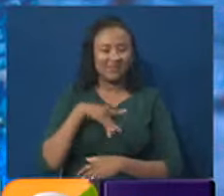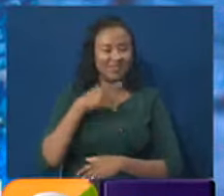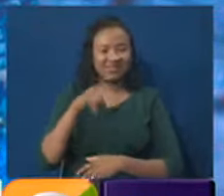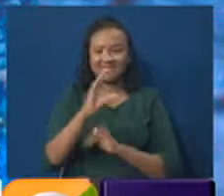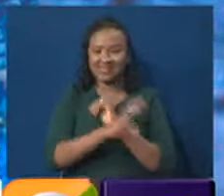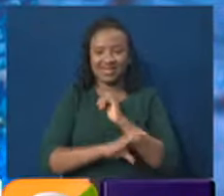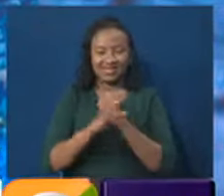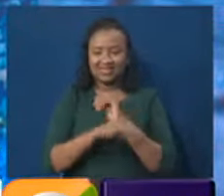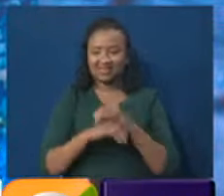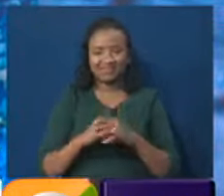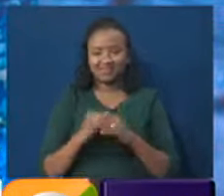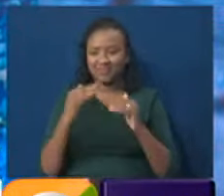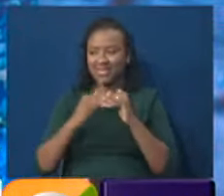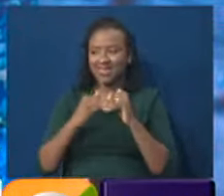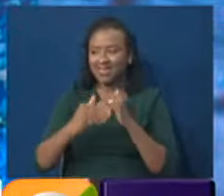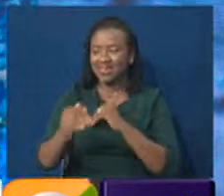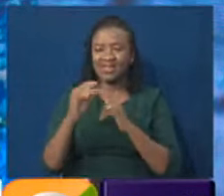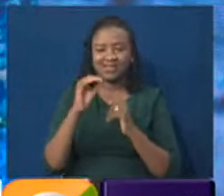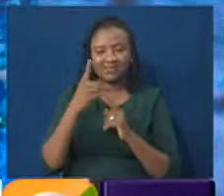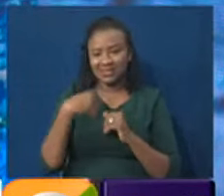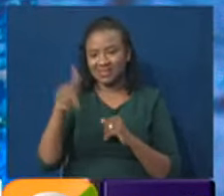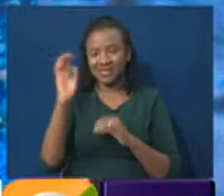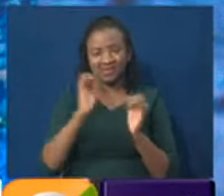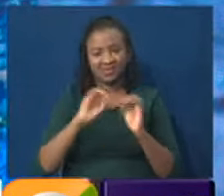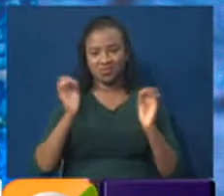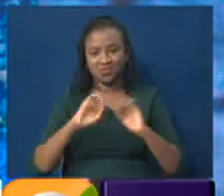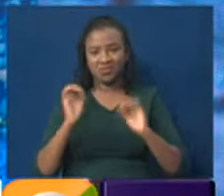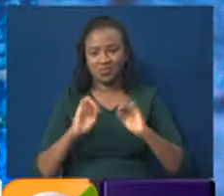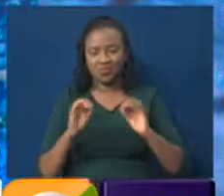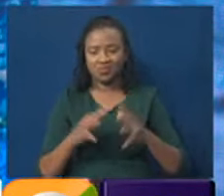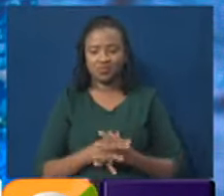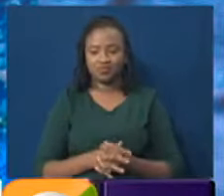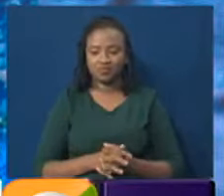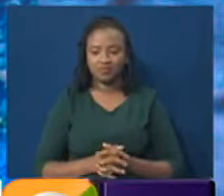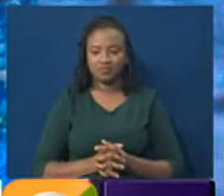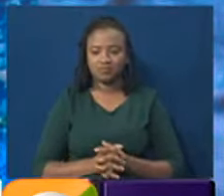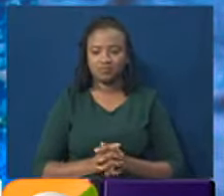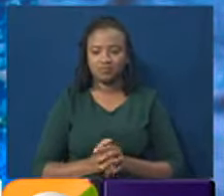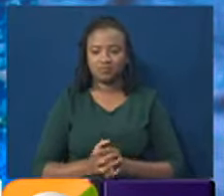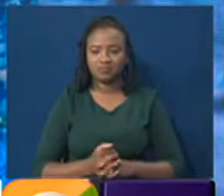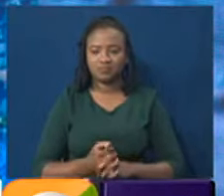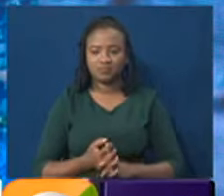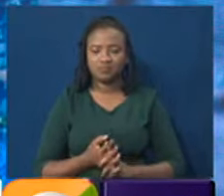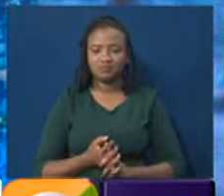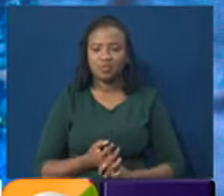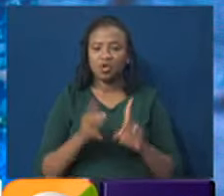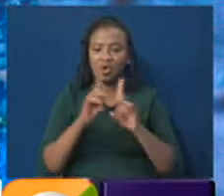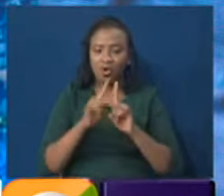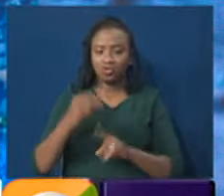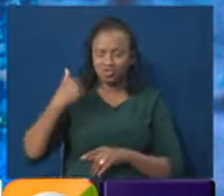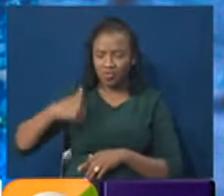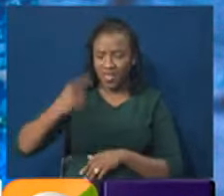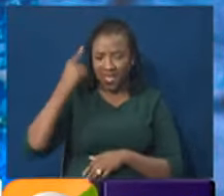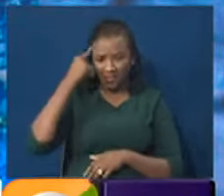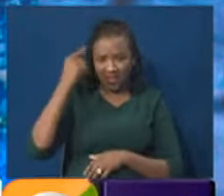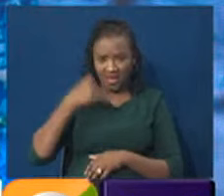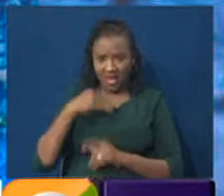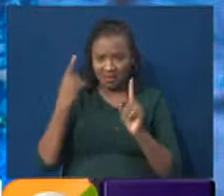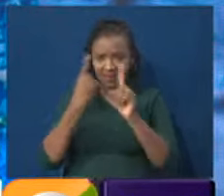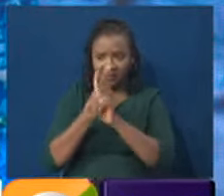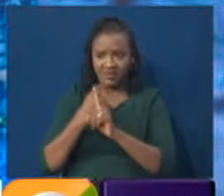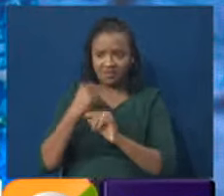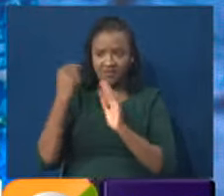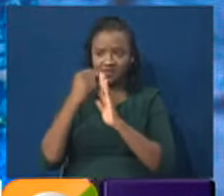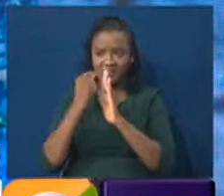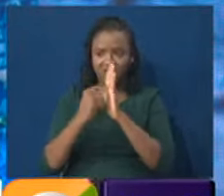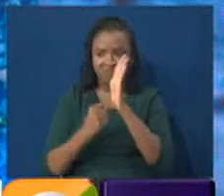improvement. Right. I don't have the other figure. Well, I think there are several factors that were involved. Excuse me.